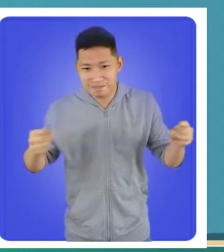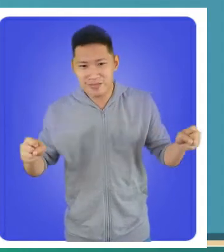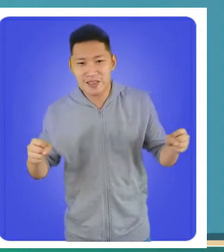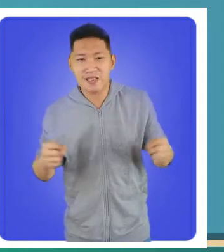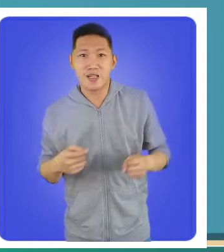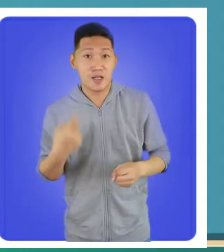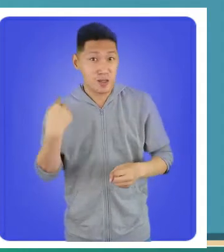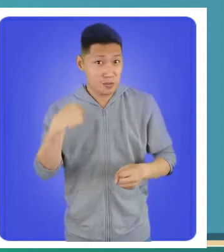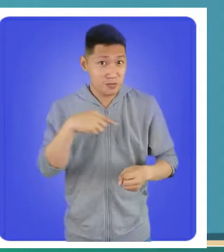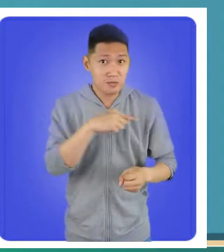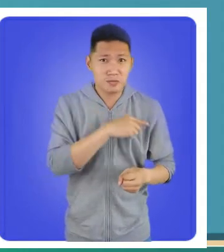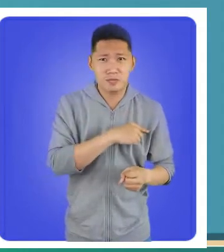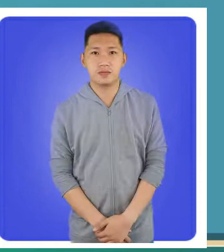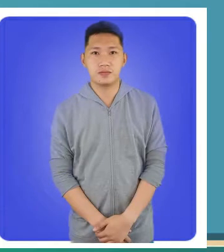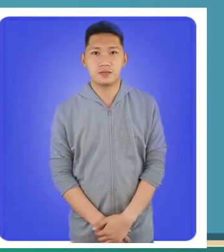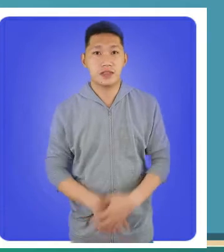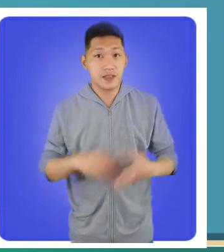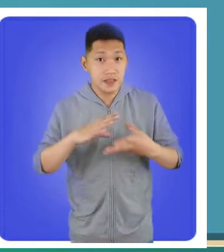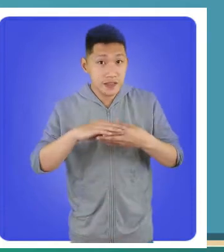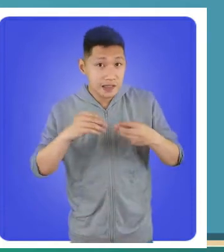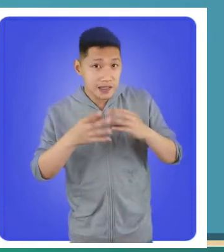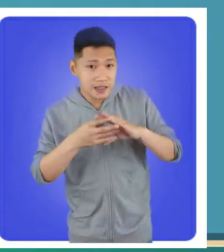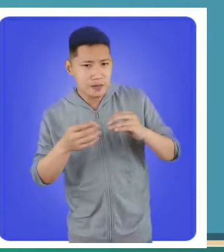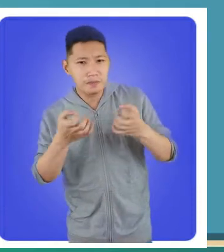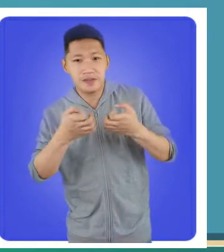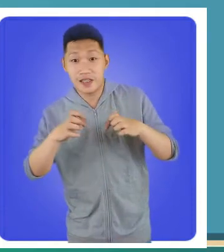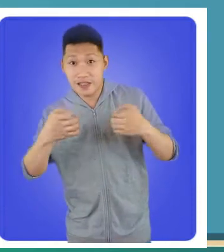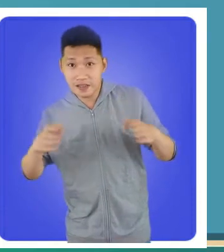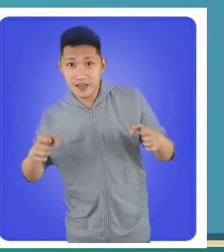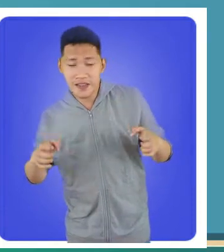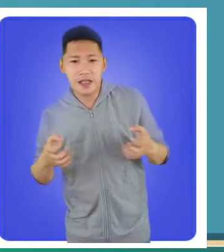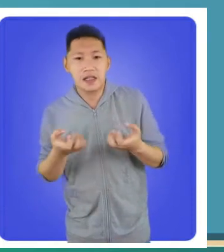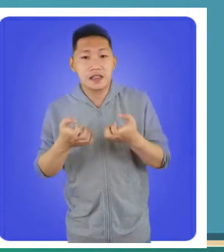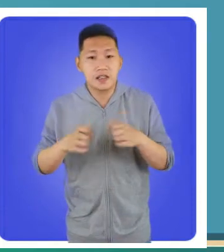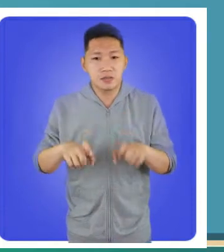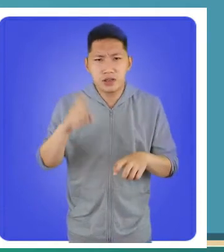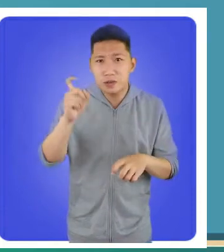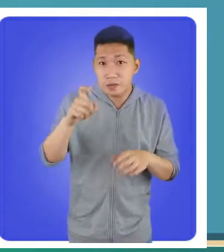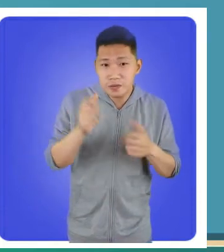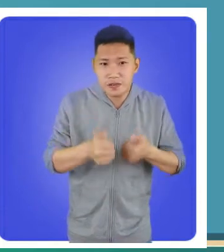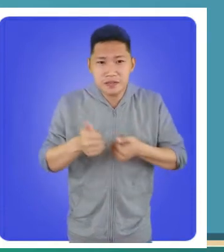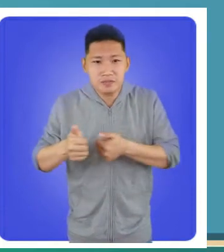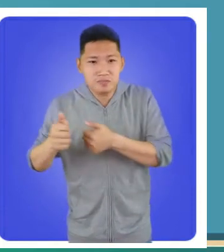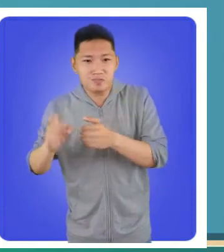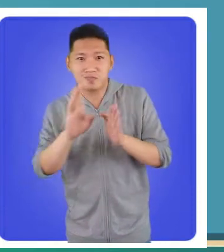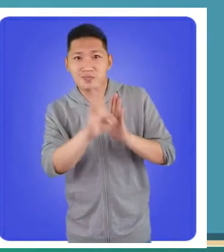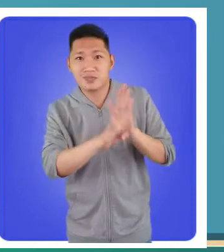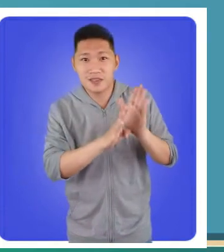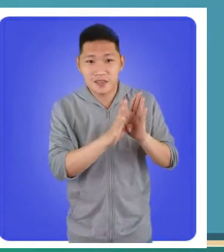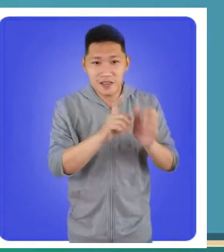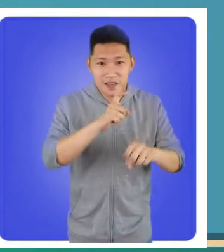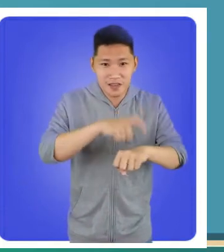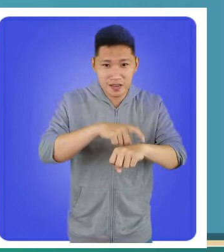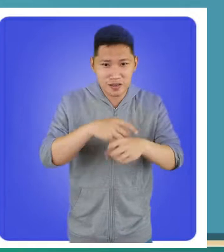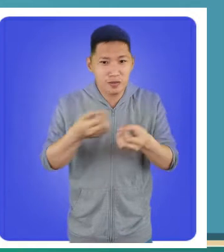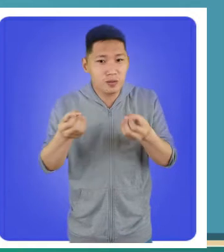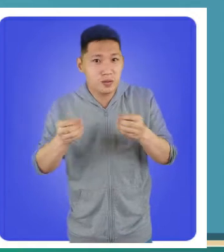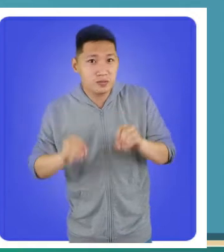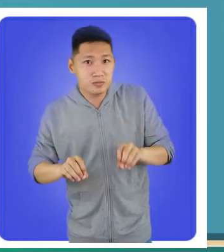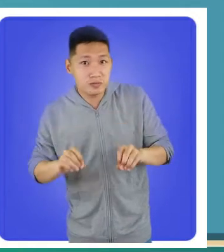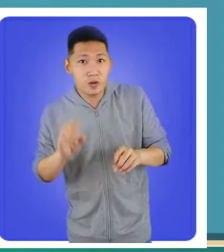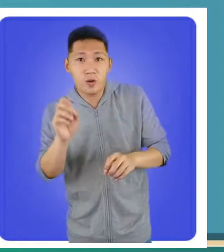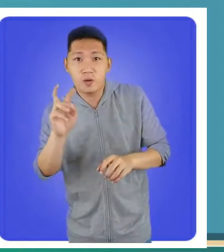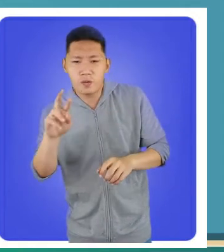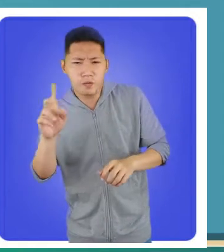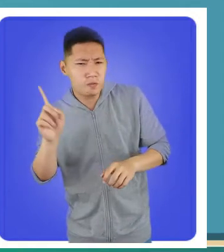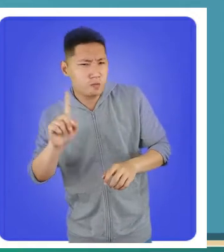sentences. In narrative essays, the events should be arranged based on the time they occurred, or